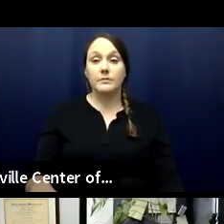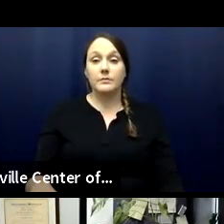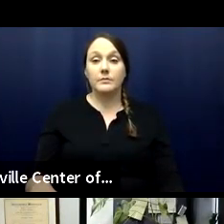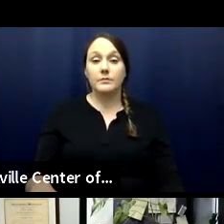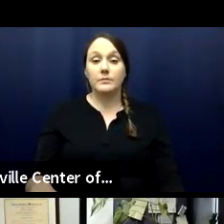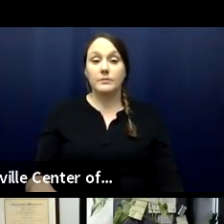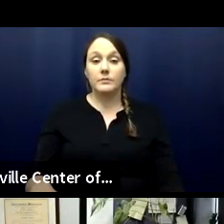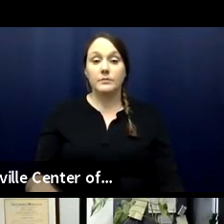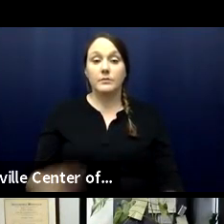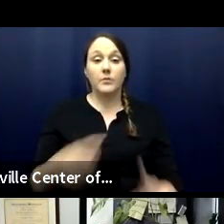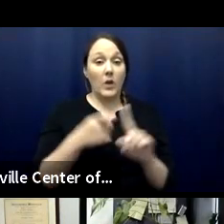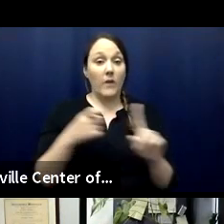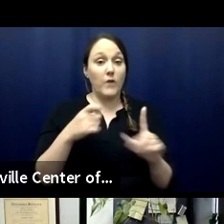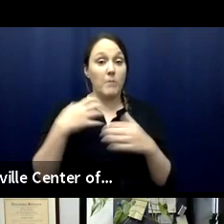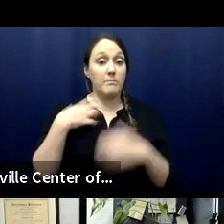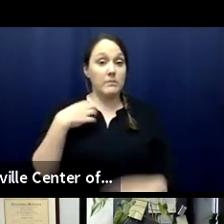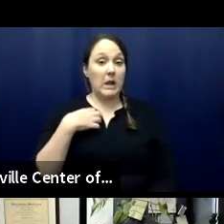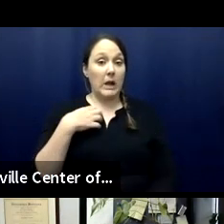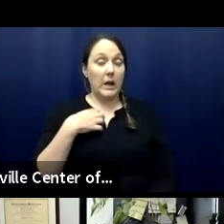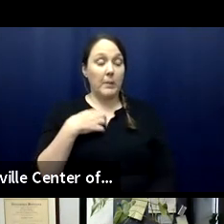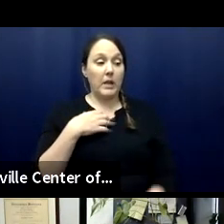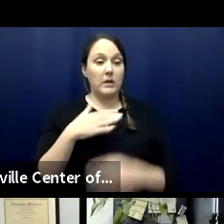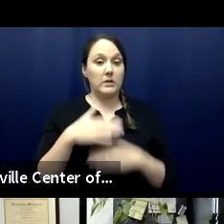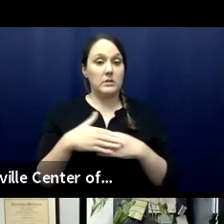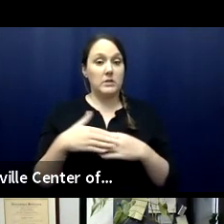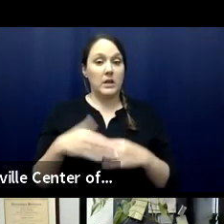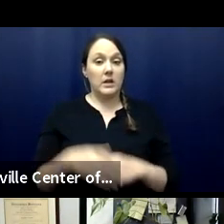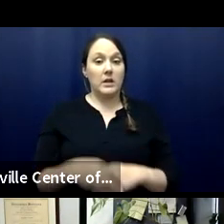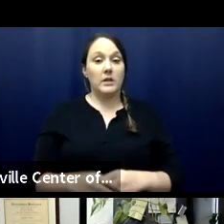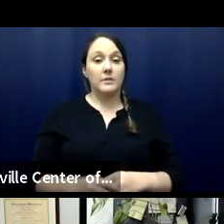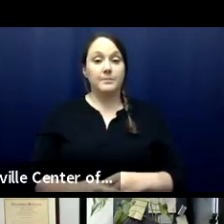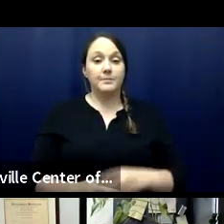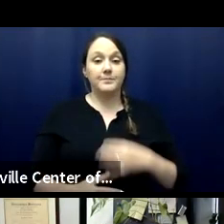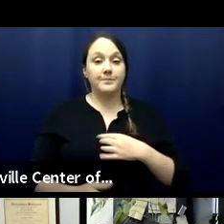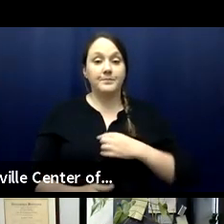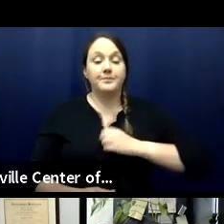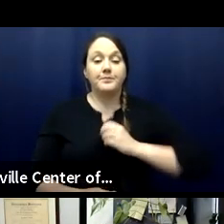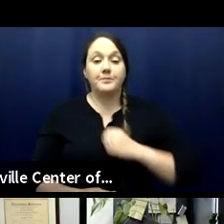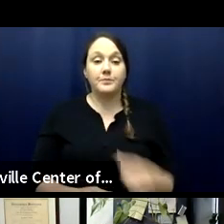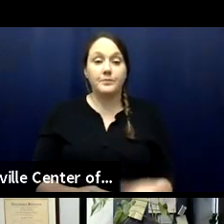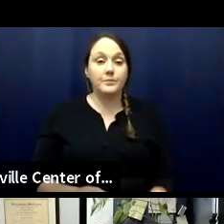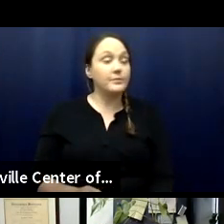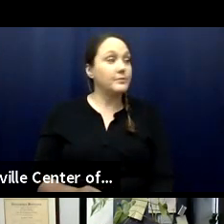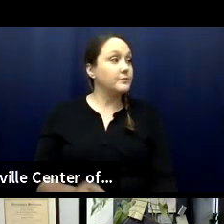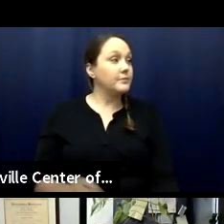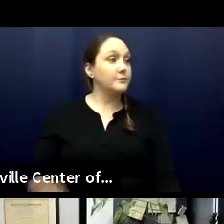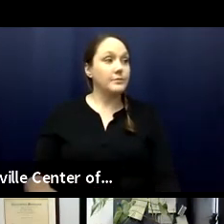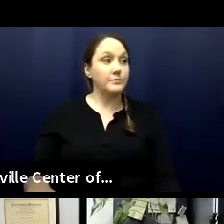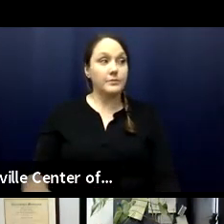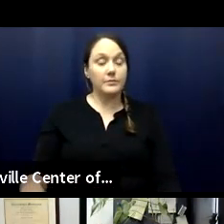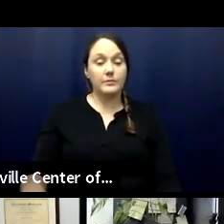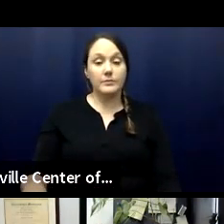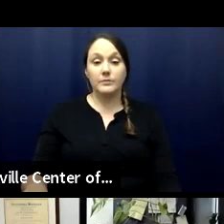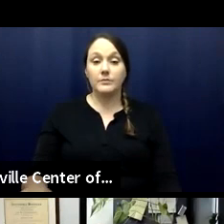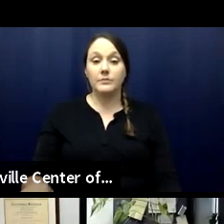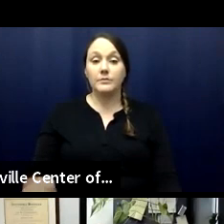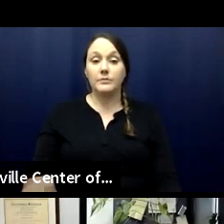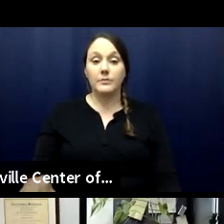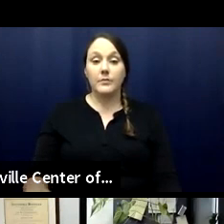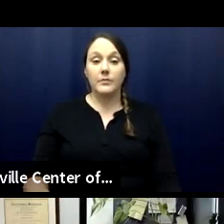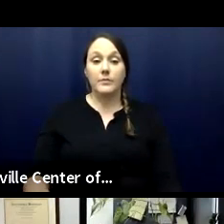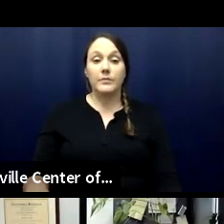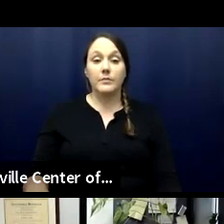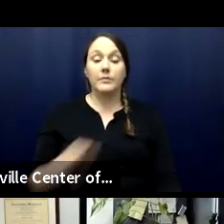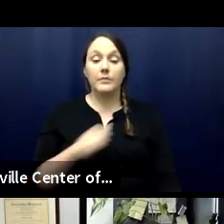So from the complaint side, that was on my notes, Charity. That you had. Hold up. Oh, the notes.